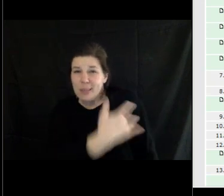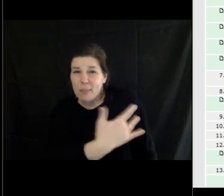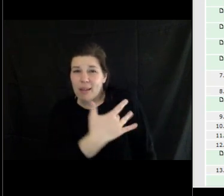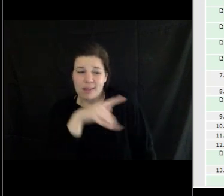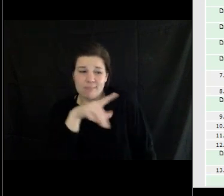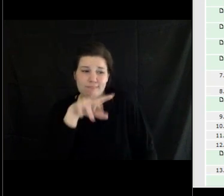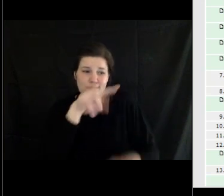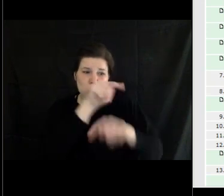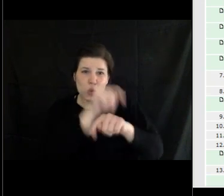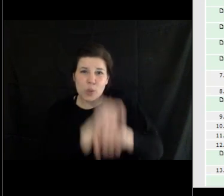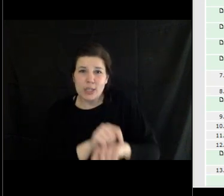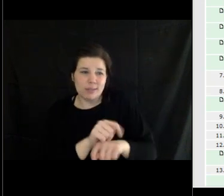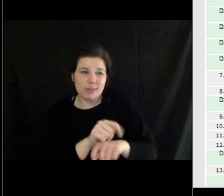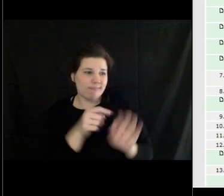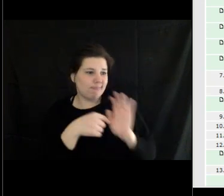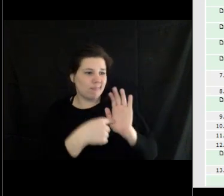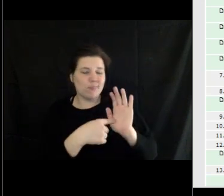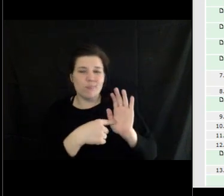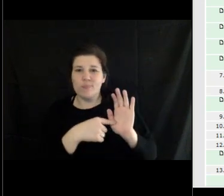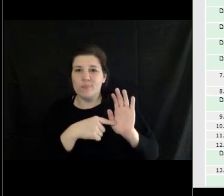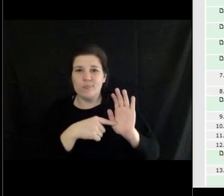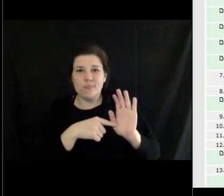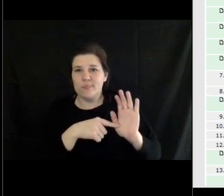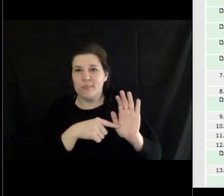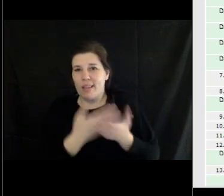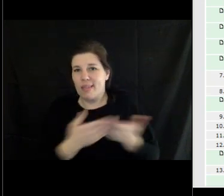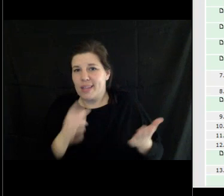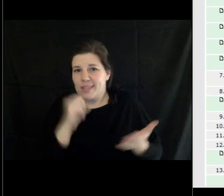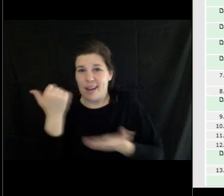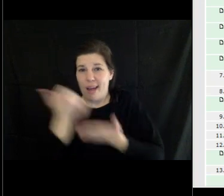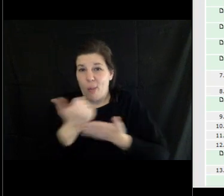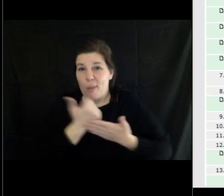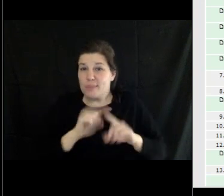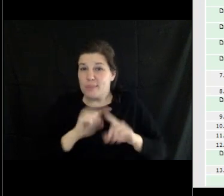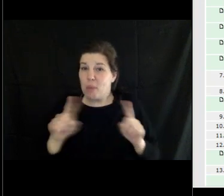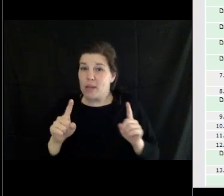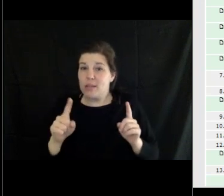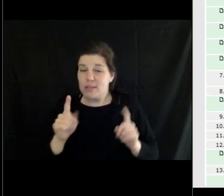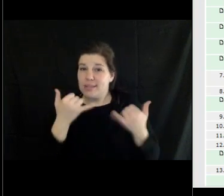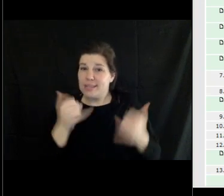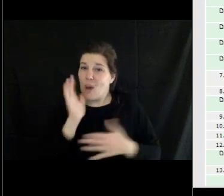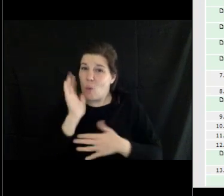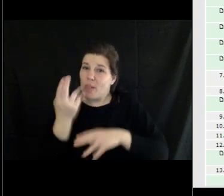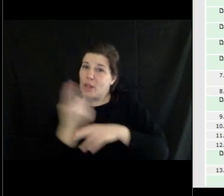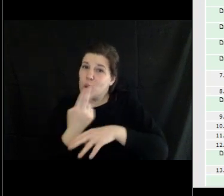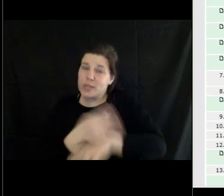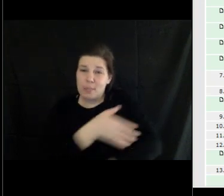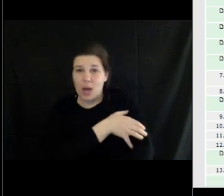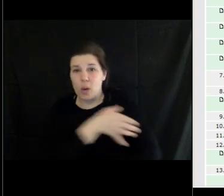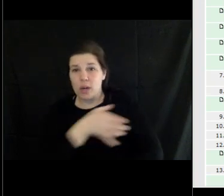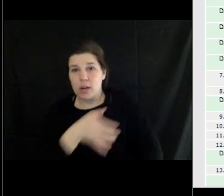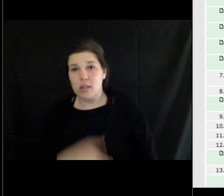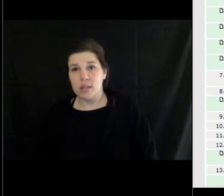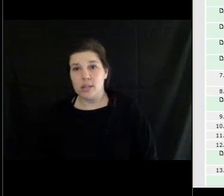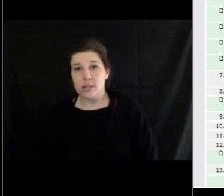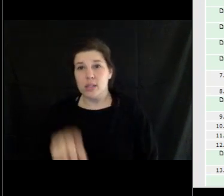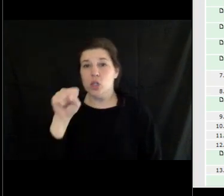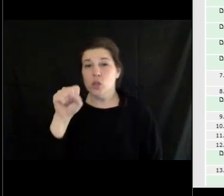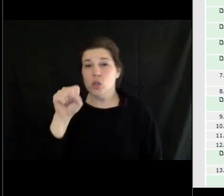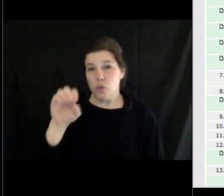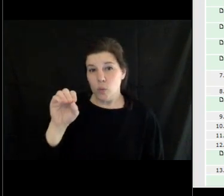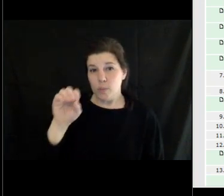we don't use the power that we have, but now we're going to use that power. So if we're up